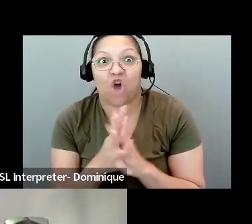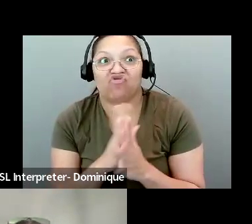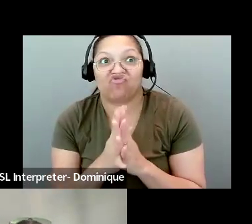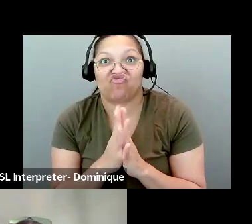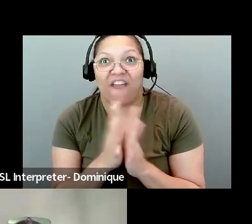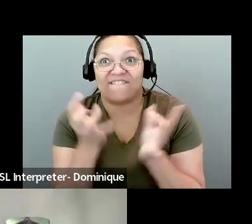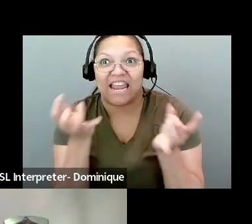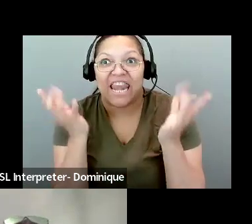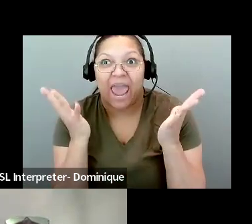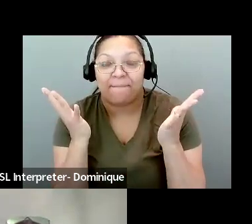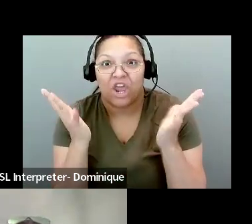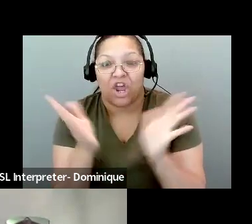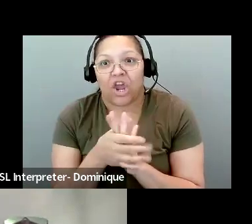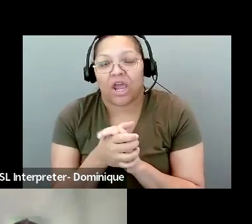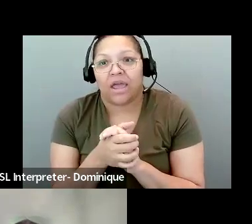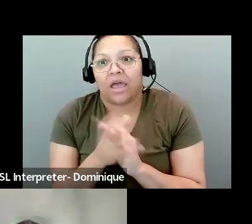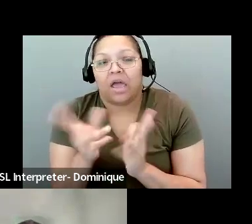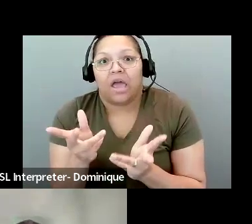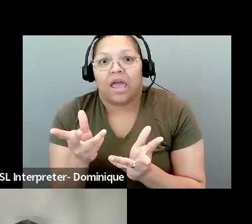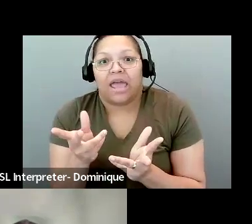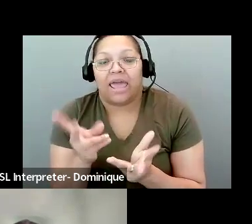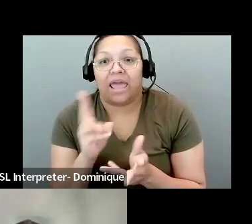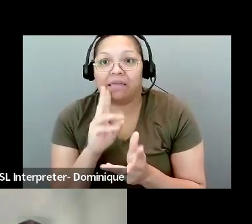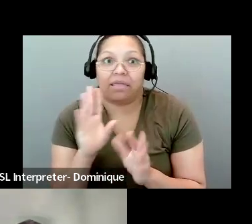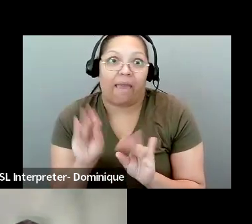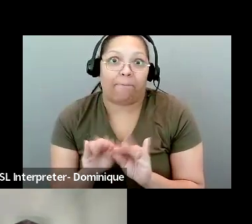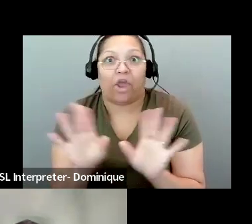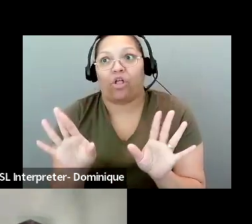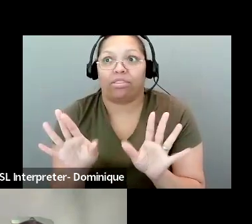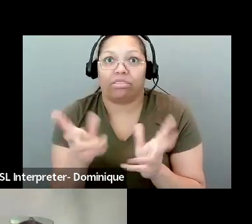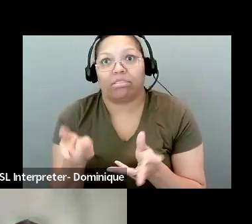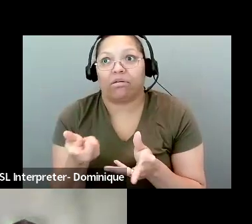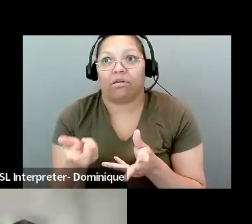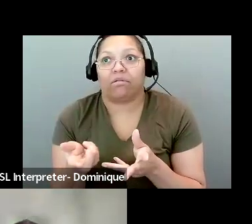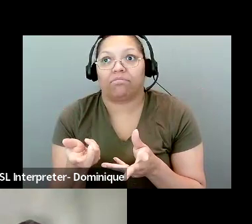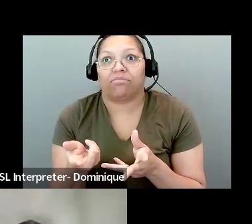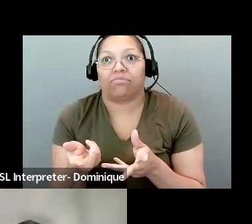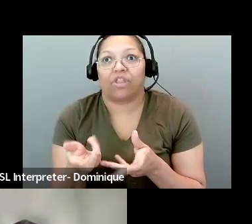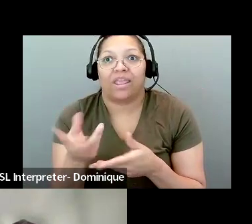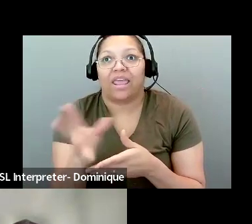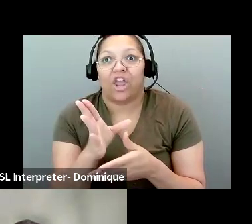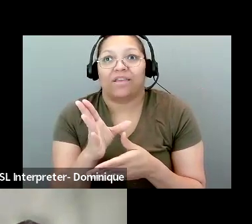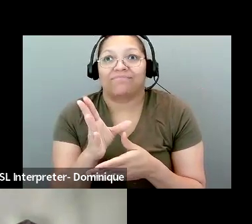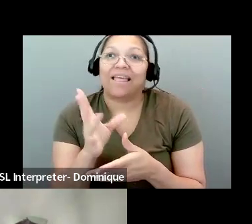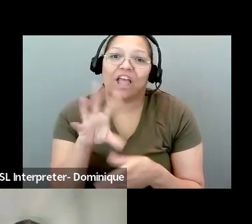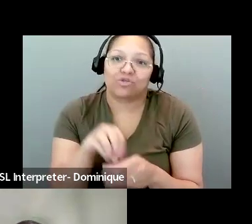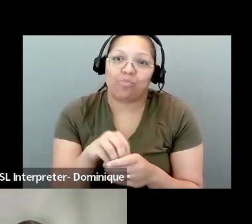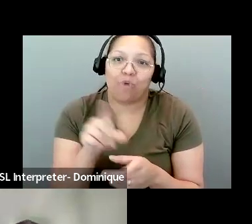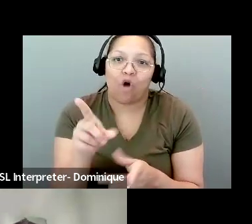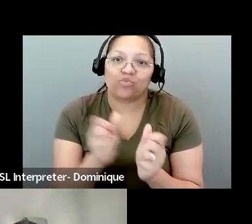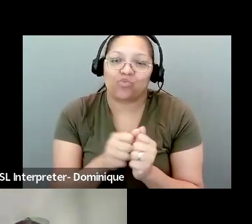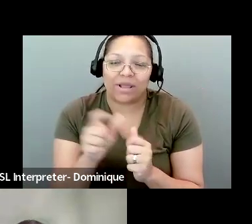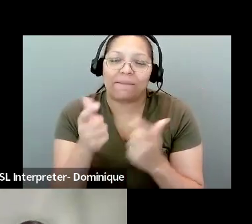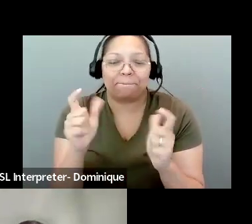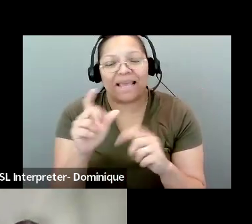nightmare. Apparently there, which is part of the for the course for big cities, there's a lot of